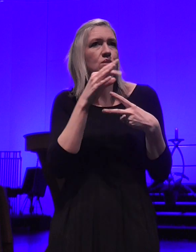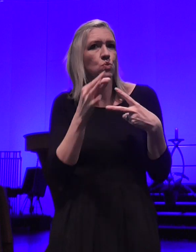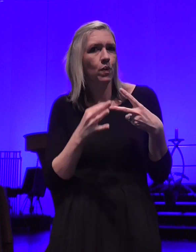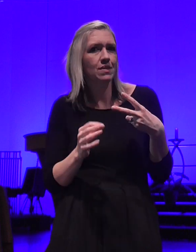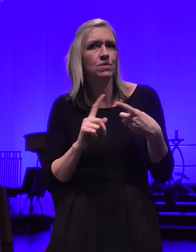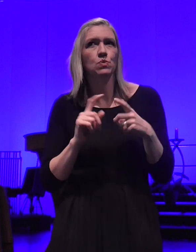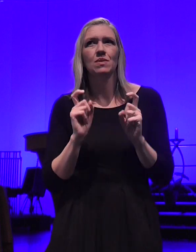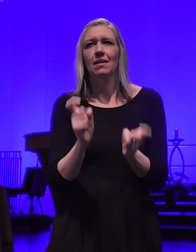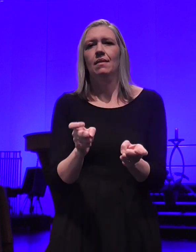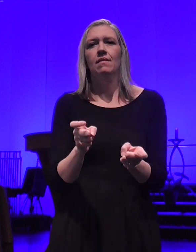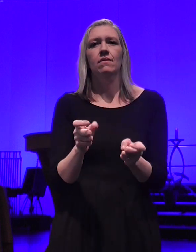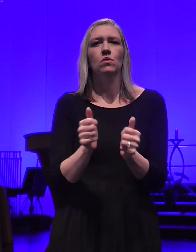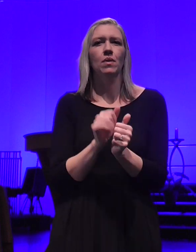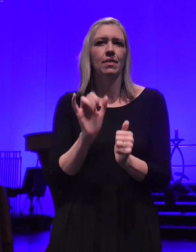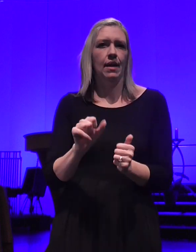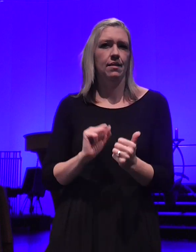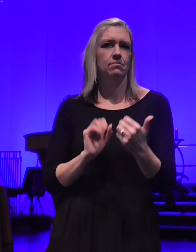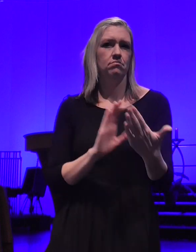give in such a way.